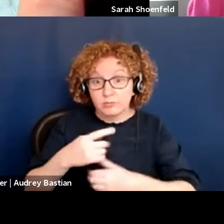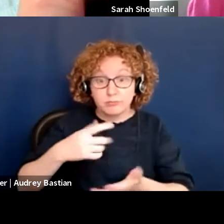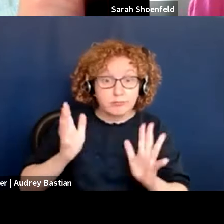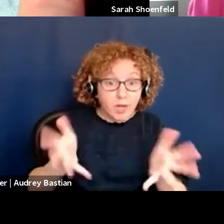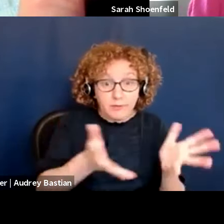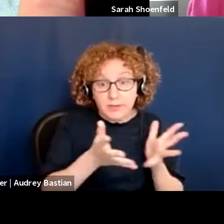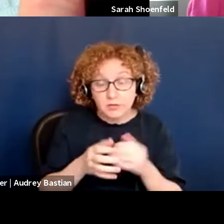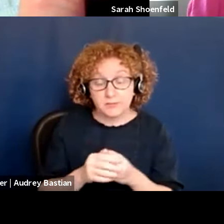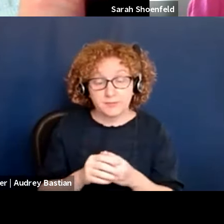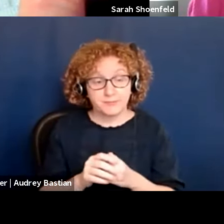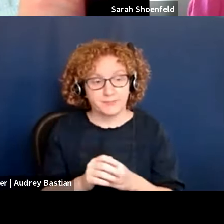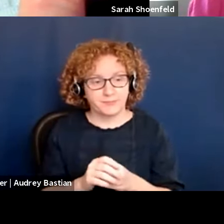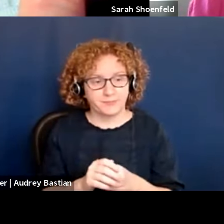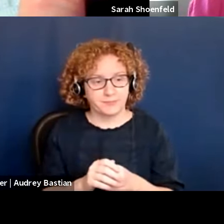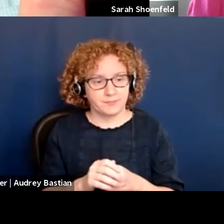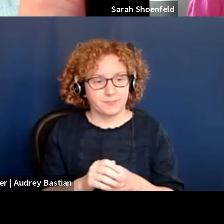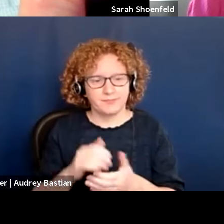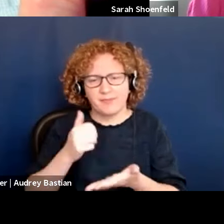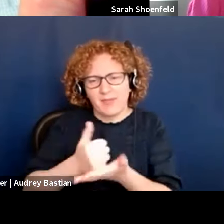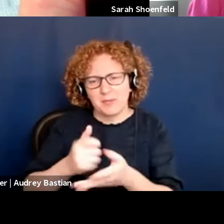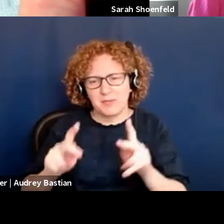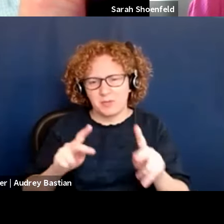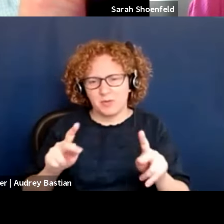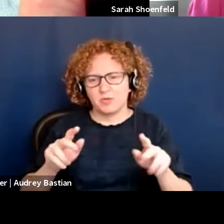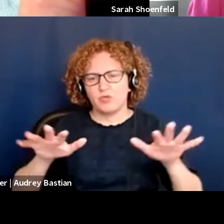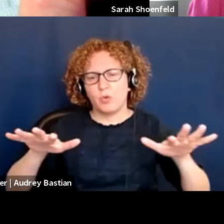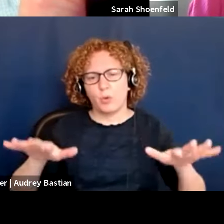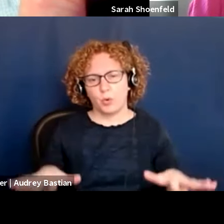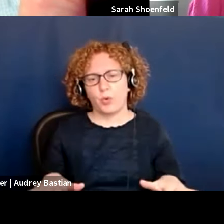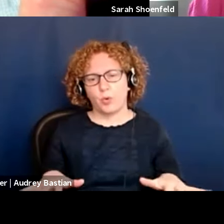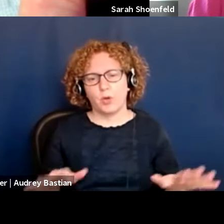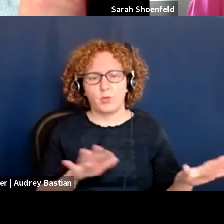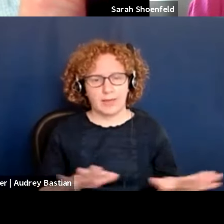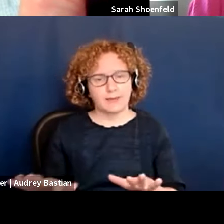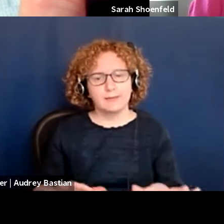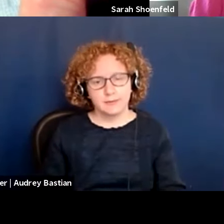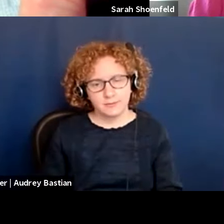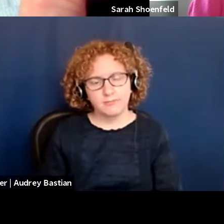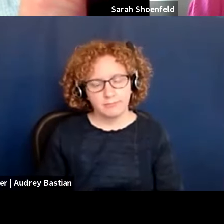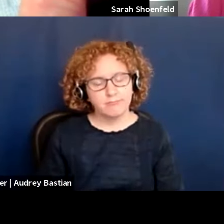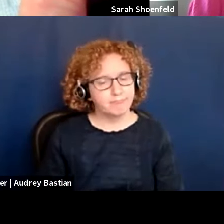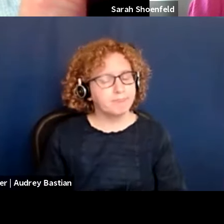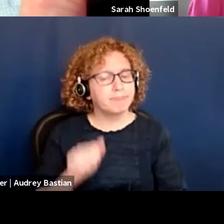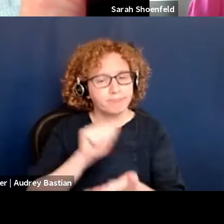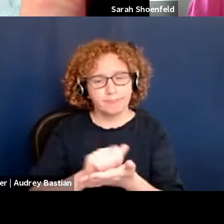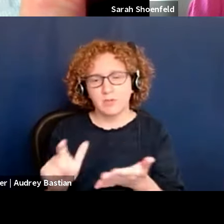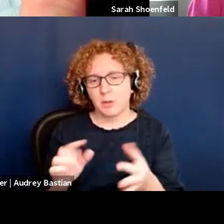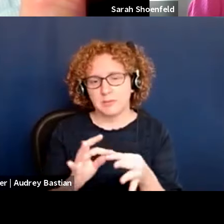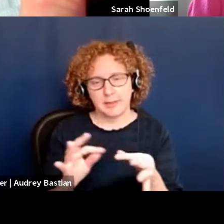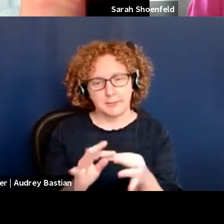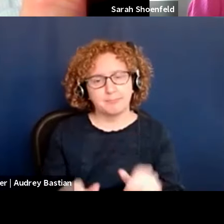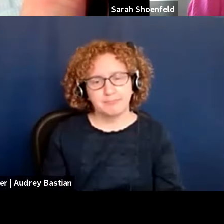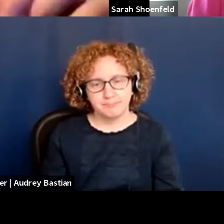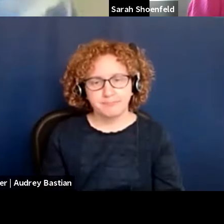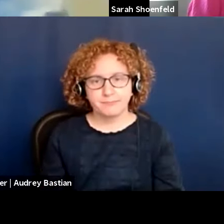conversation, it helps people, I think, to relax. That's all I wanted to say. We should